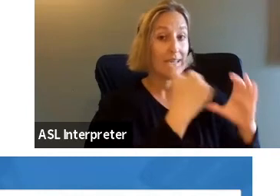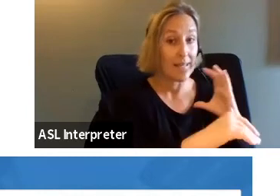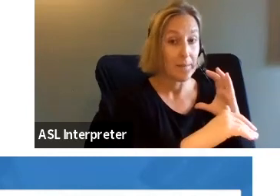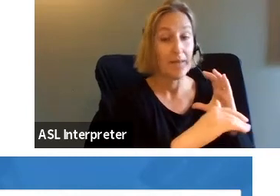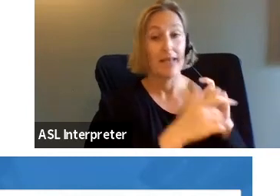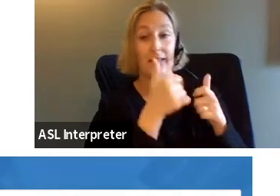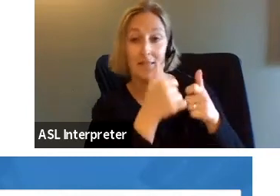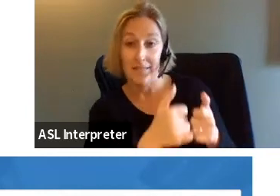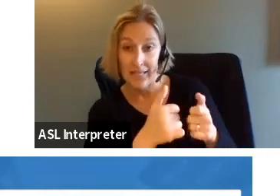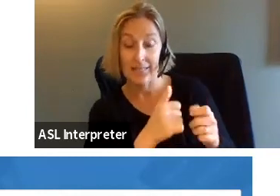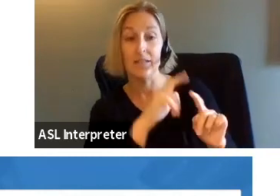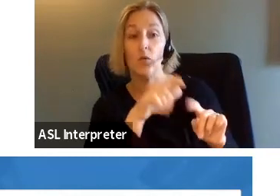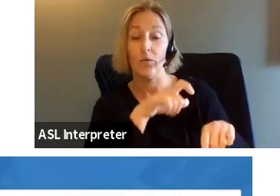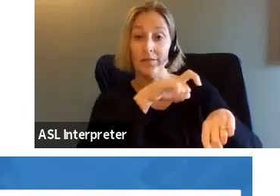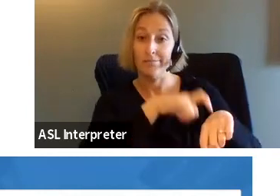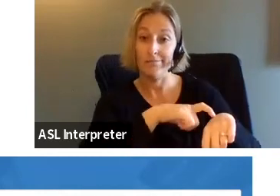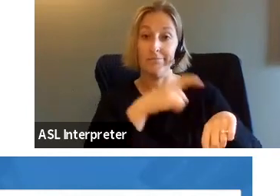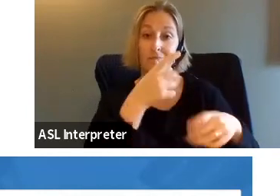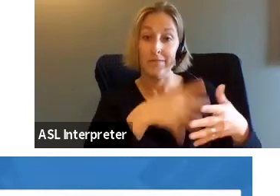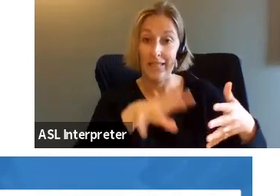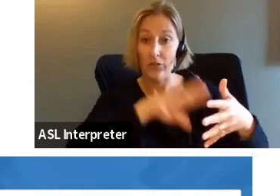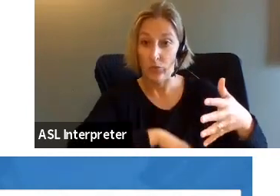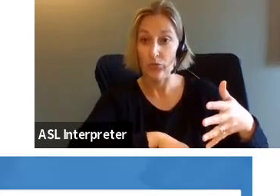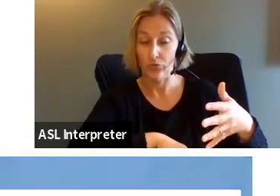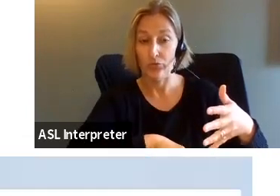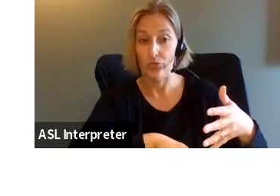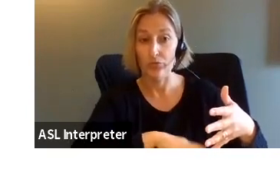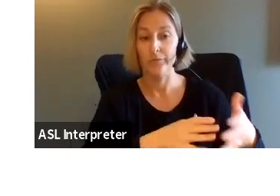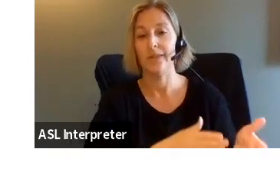of scheduling. And you can go to the next